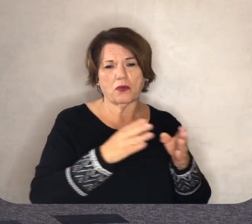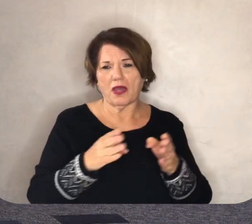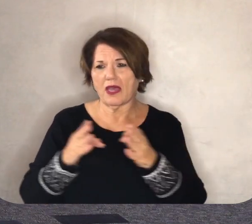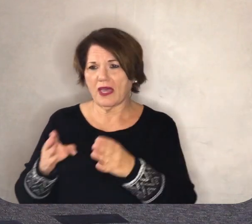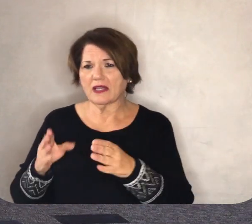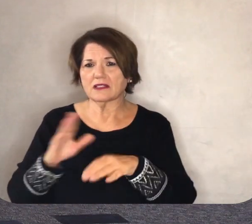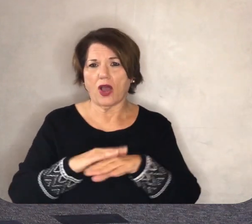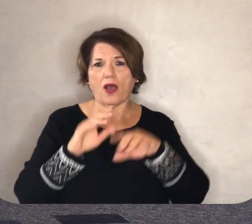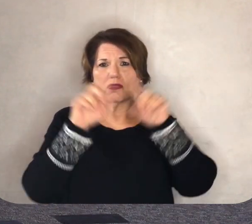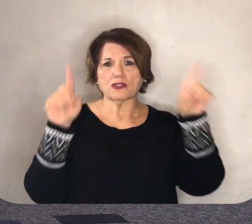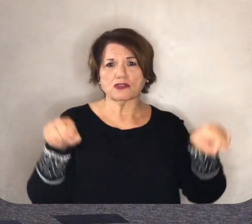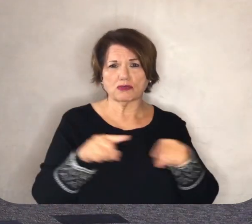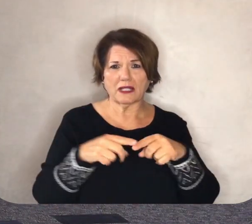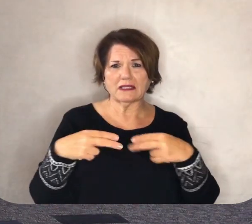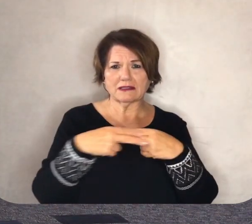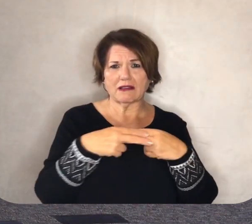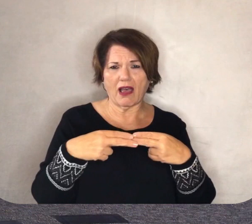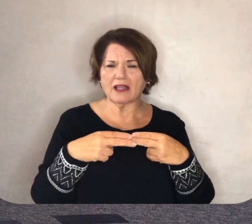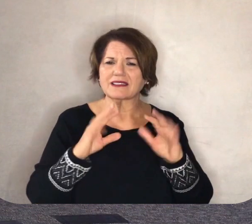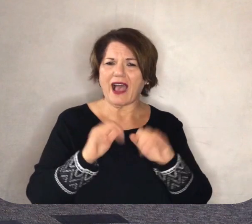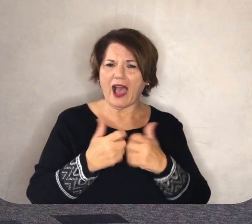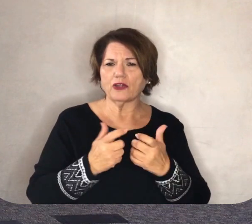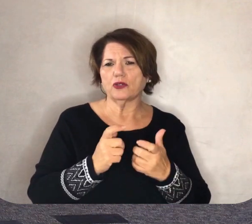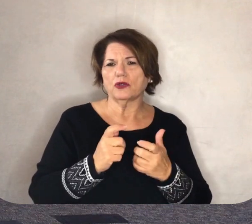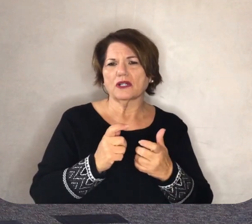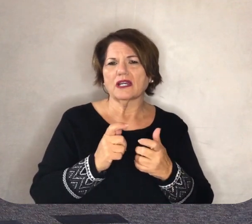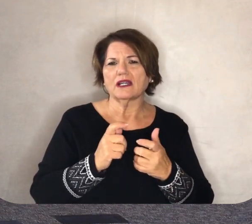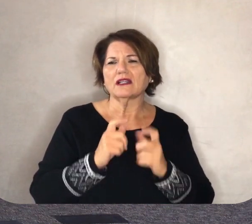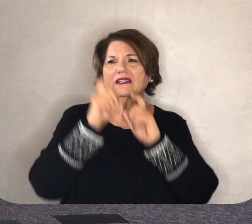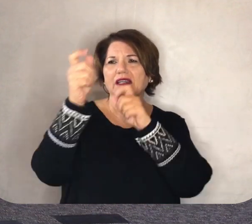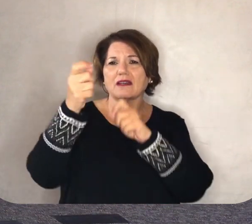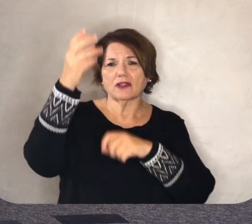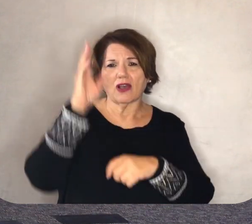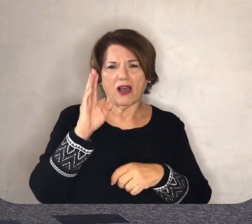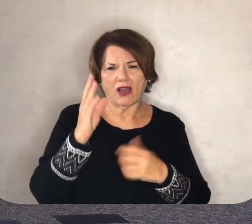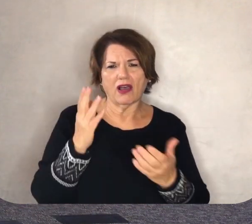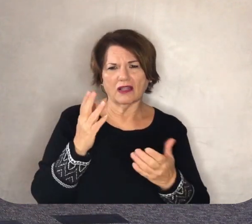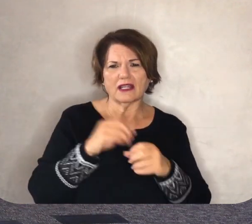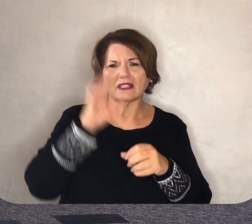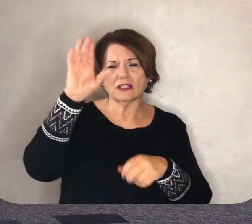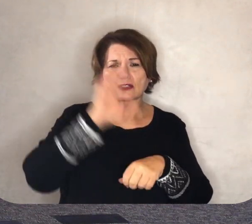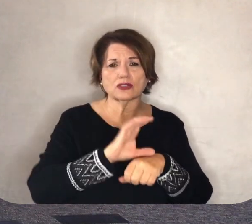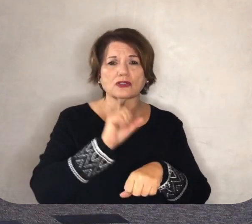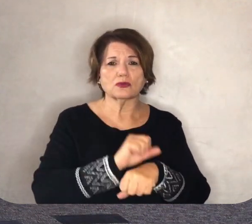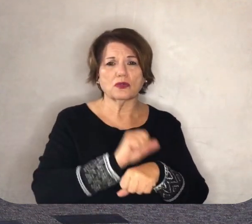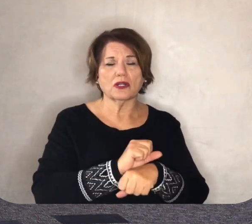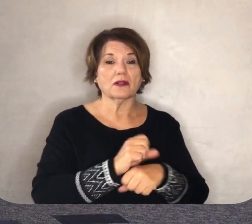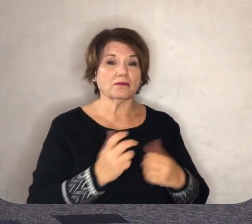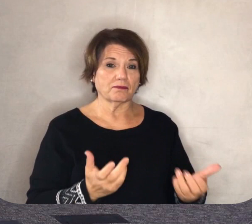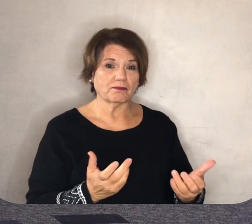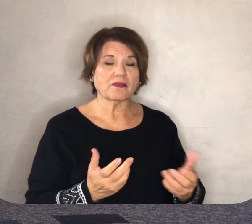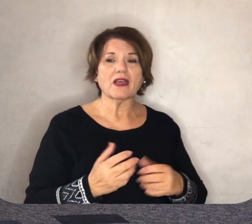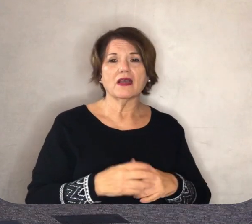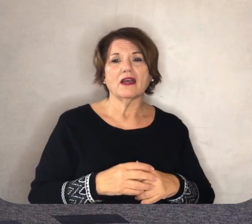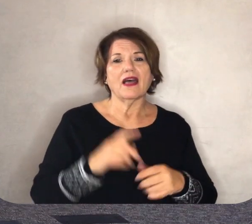on the screen that you can contribute to the church, and just to remember that this is part of what we do. This is part of